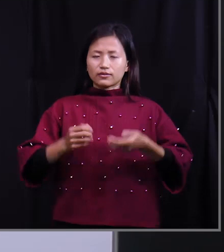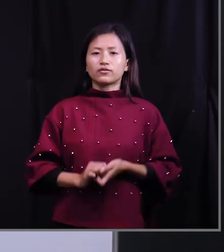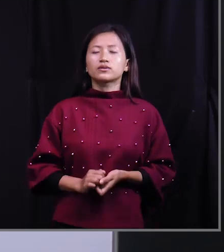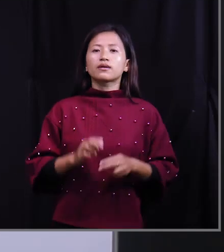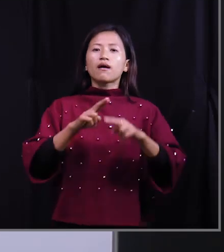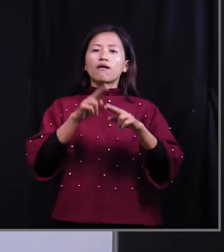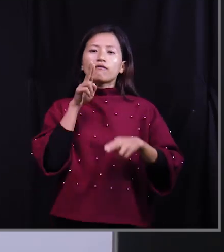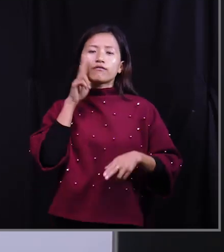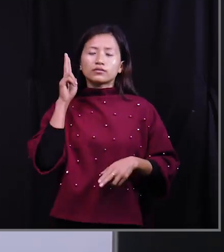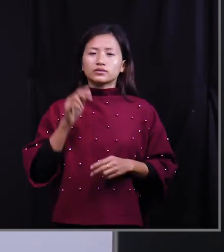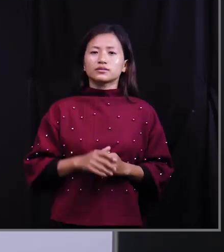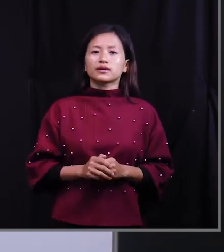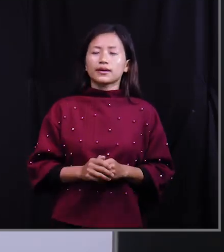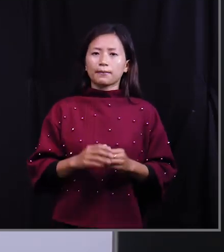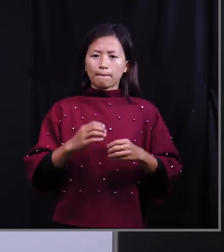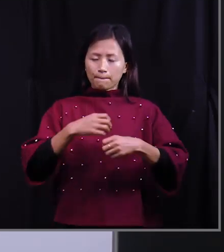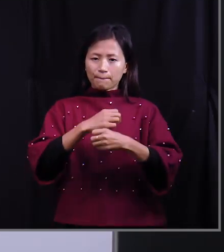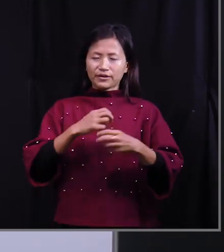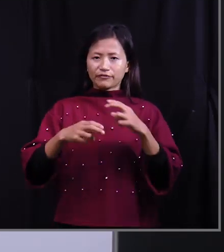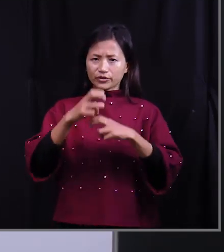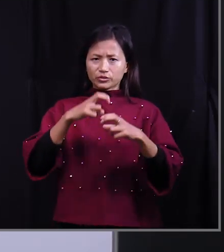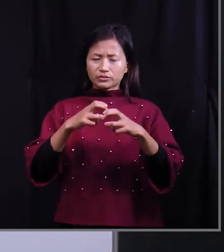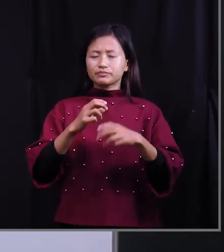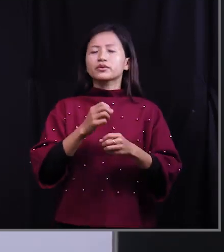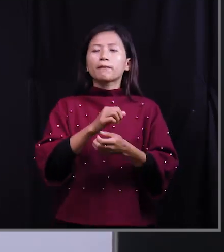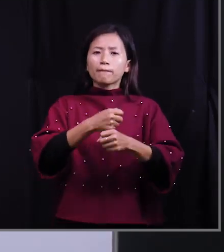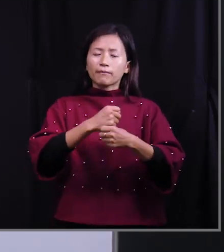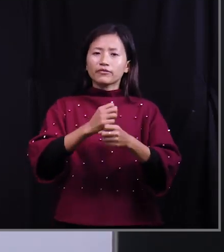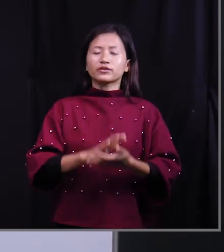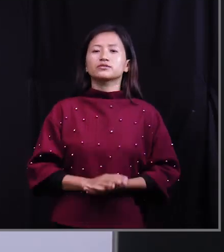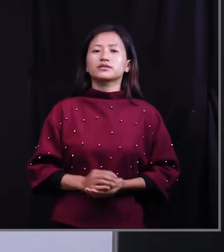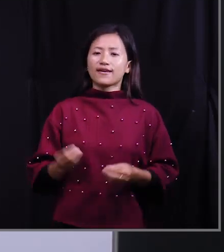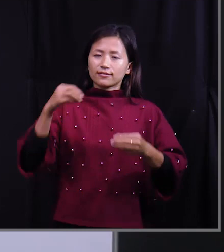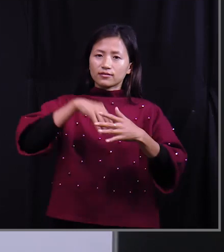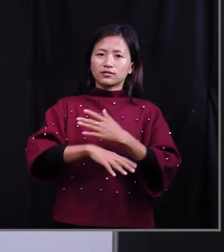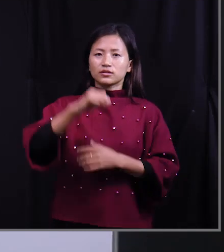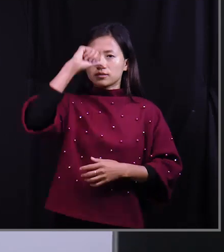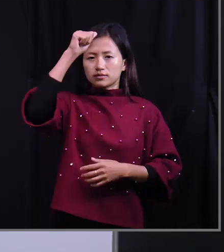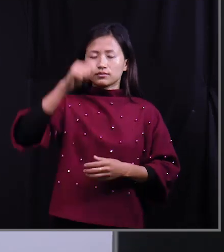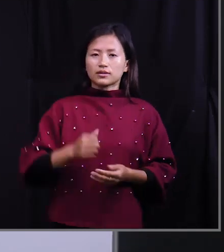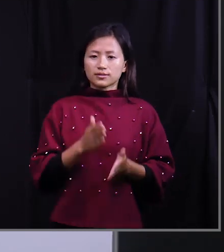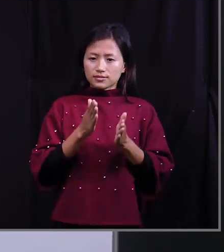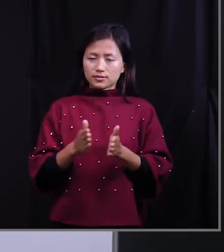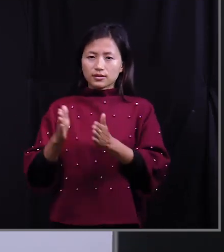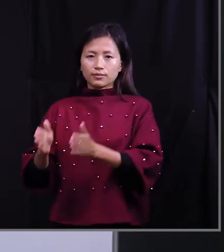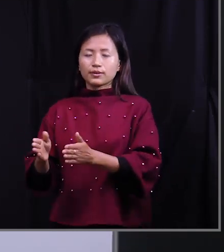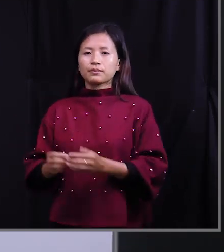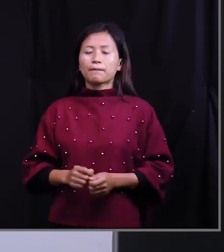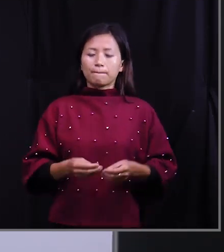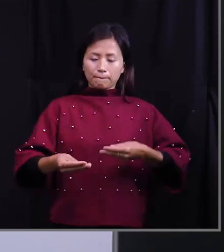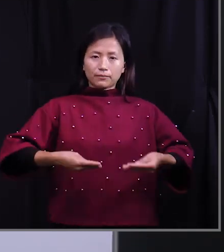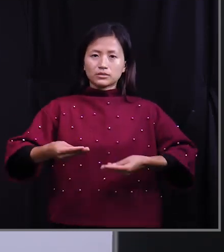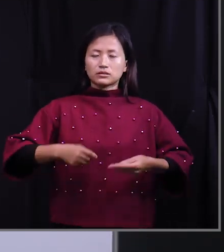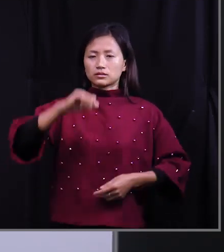foreign car manufacturing business is entering India and they are going to set up a business in India.